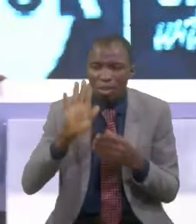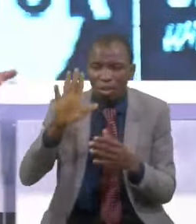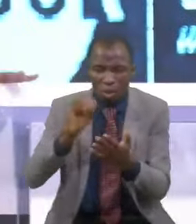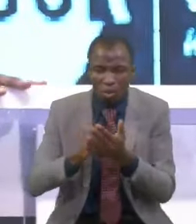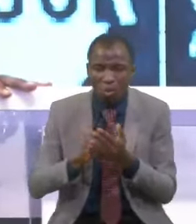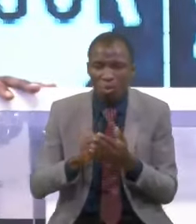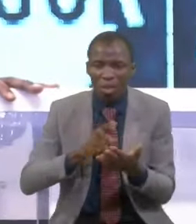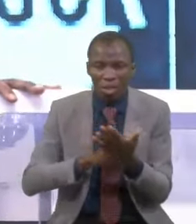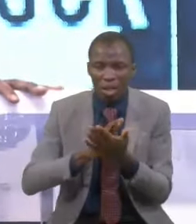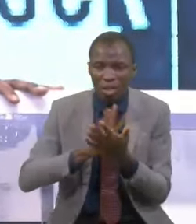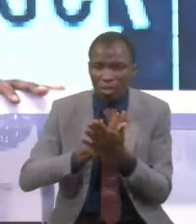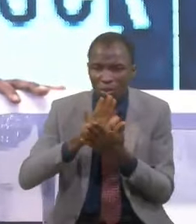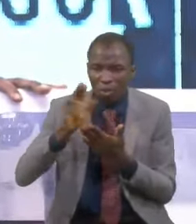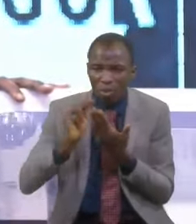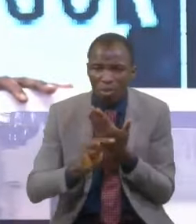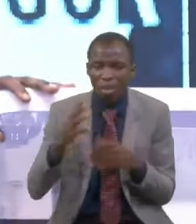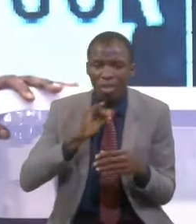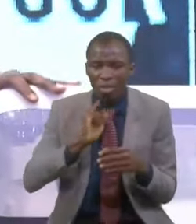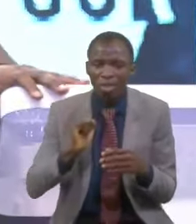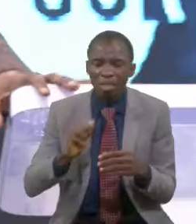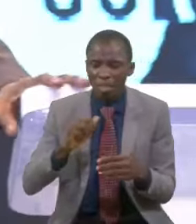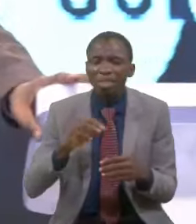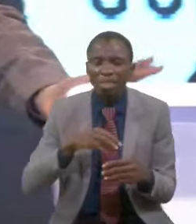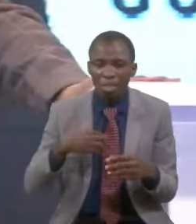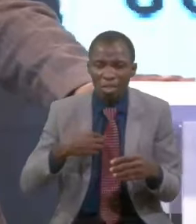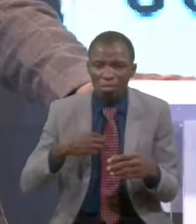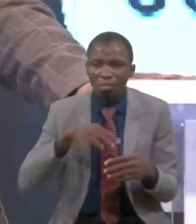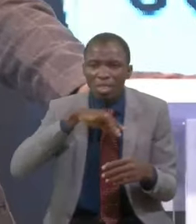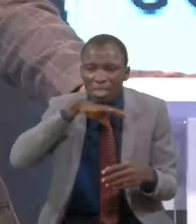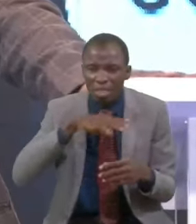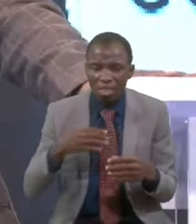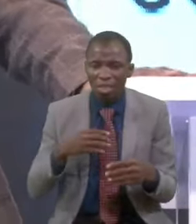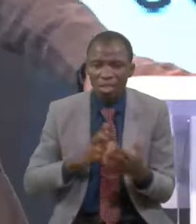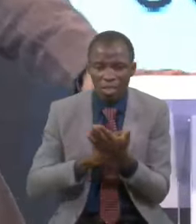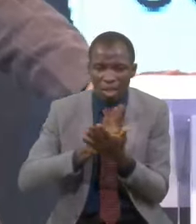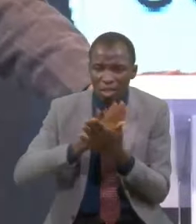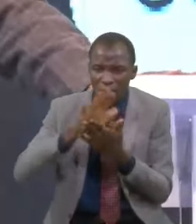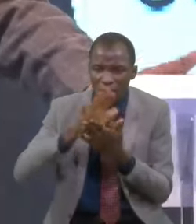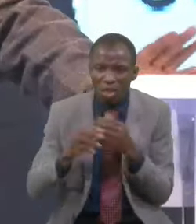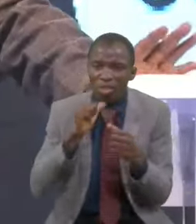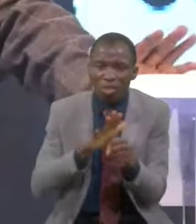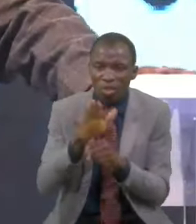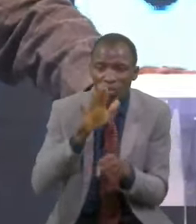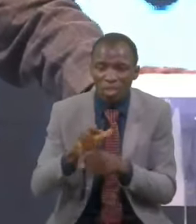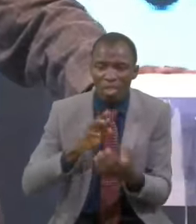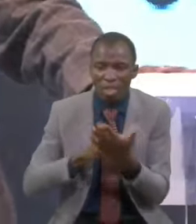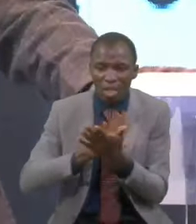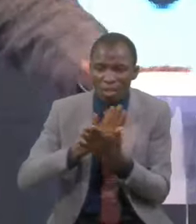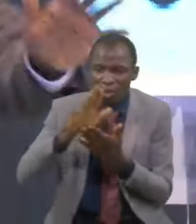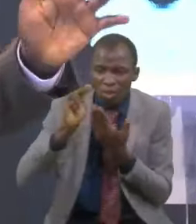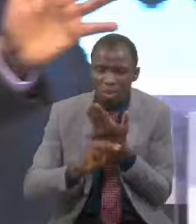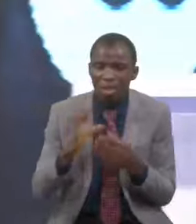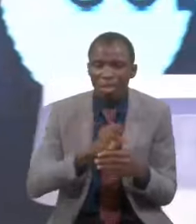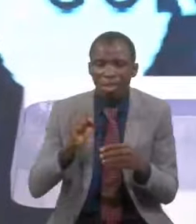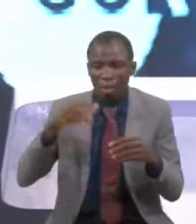self-righteousness, soiled righteousness, insufficient righteousness, man-made